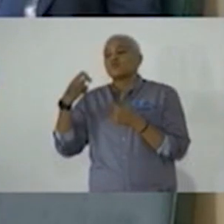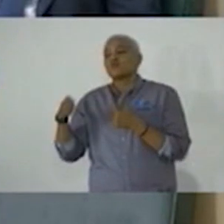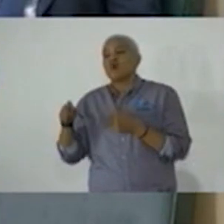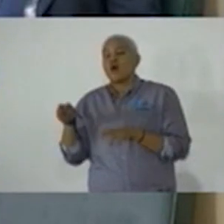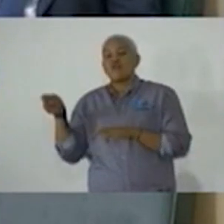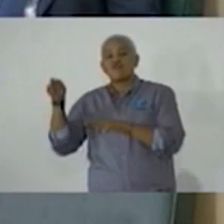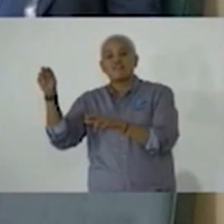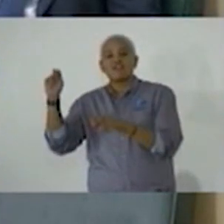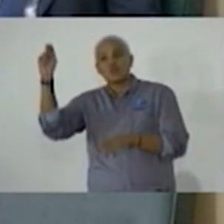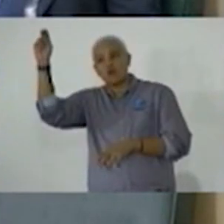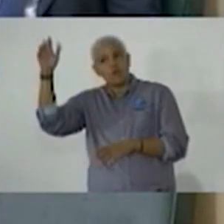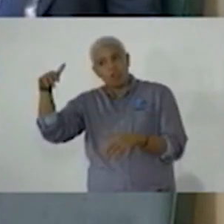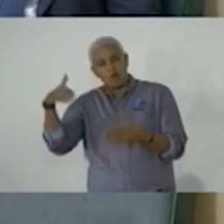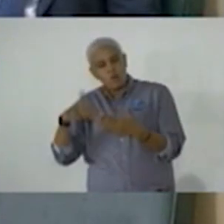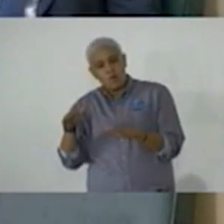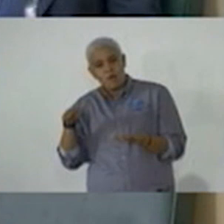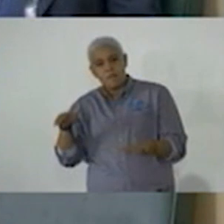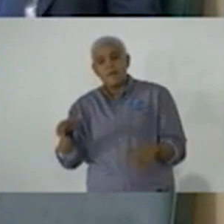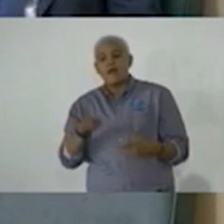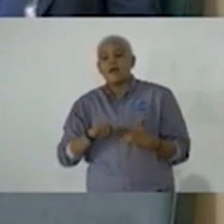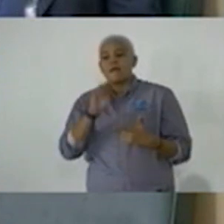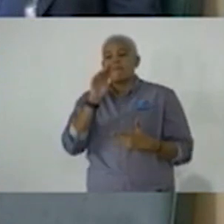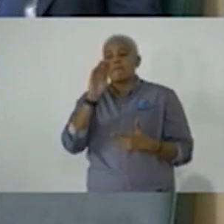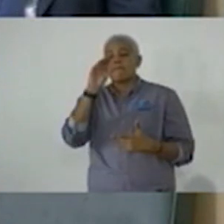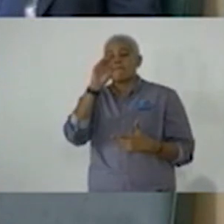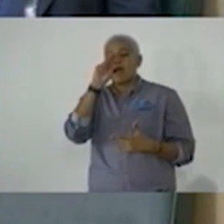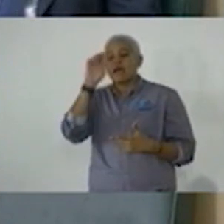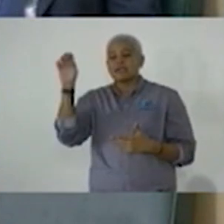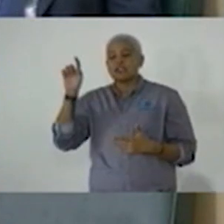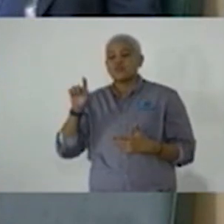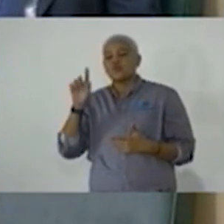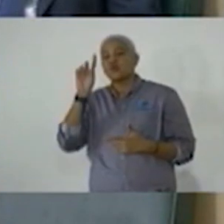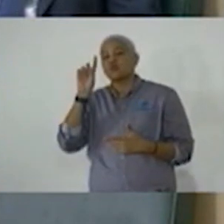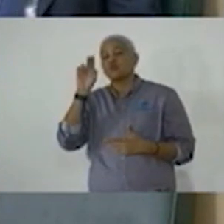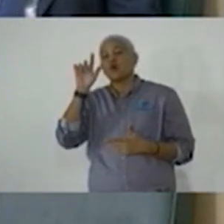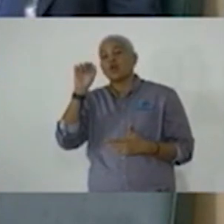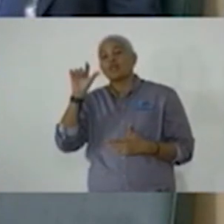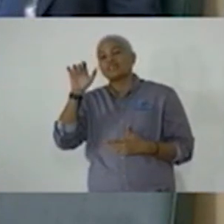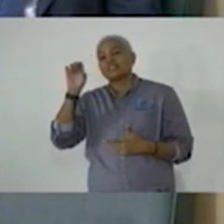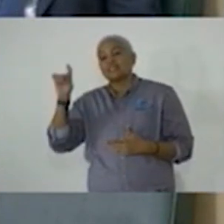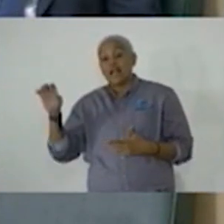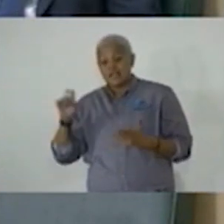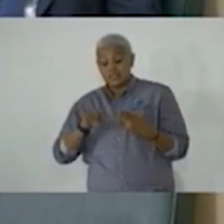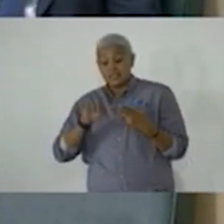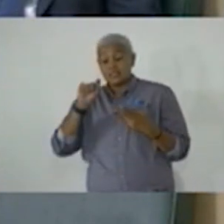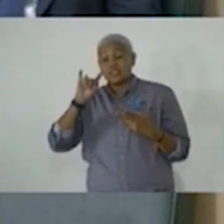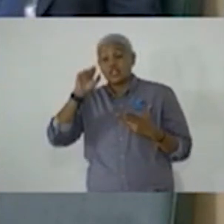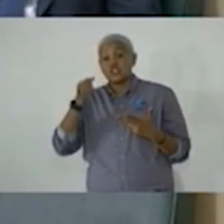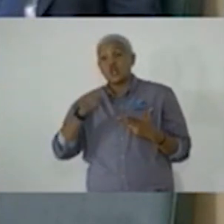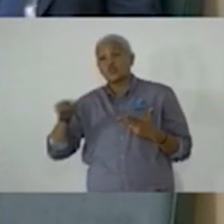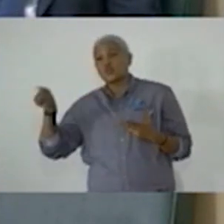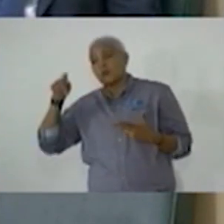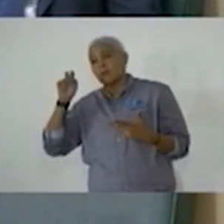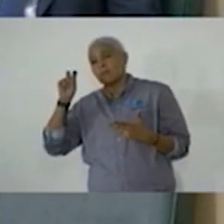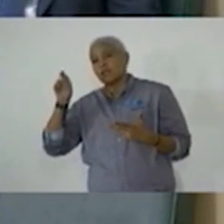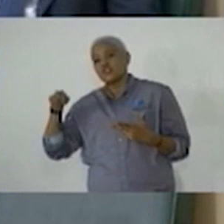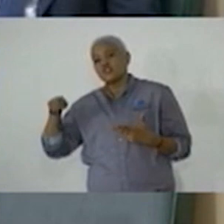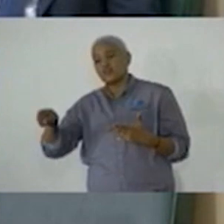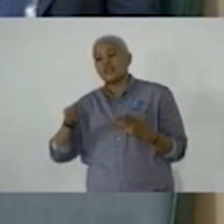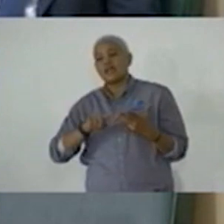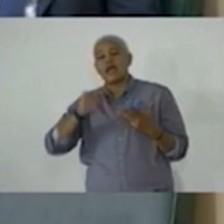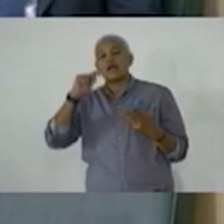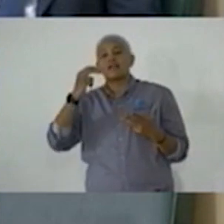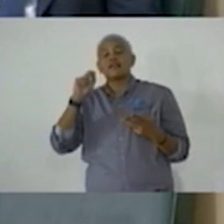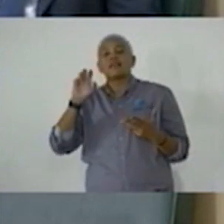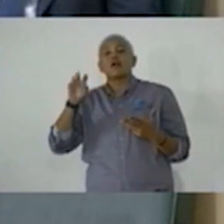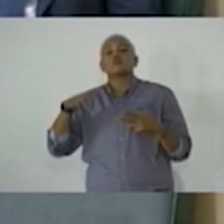the north, Mackney to Douglas Castle, St. John's to Pedro River, and Thatch Walk Bridge